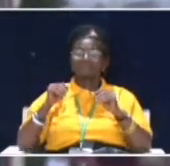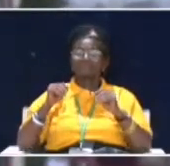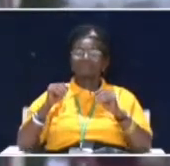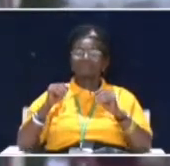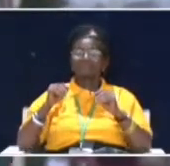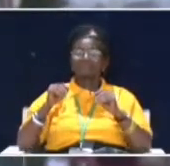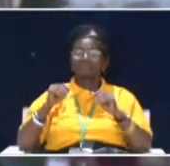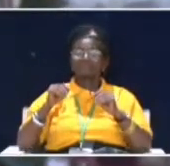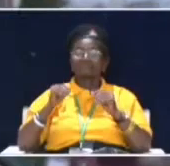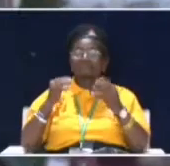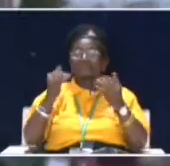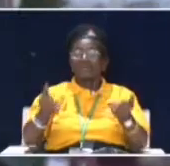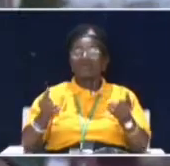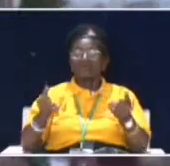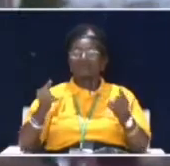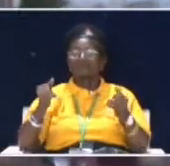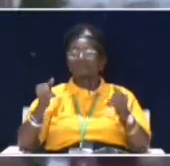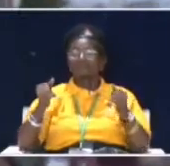Now,